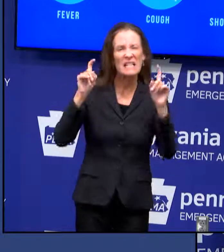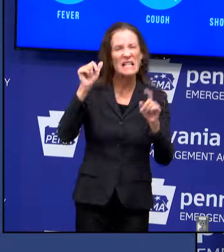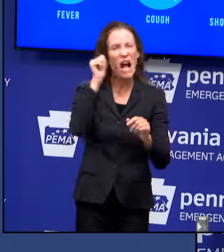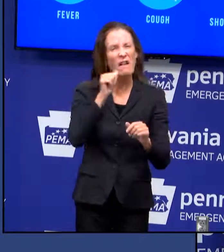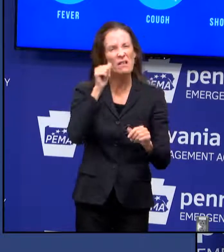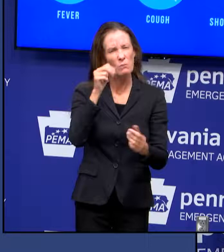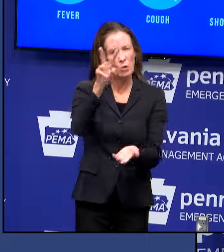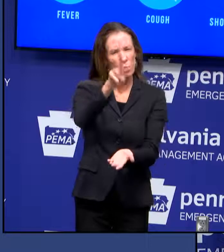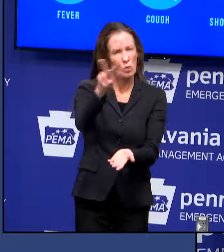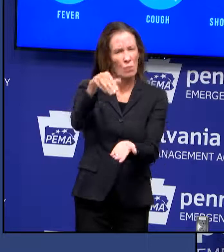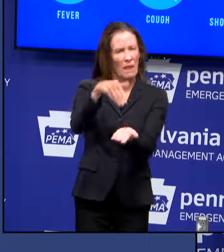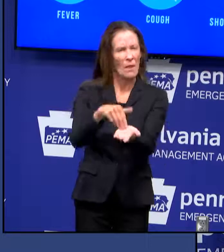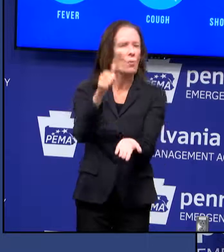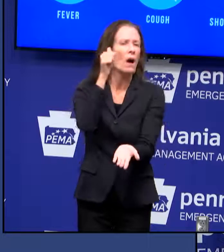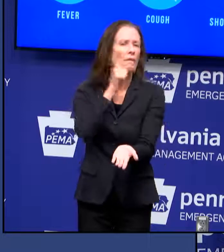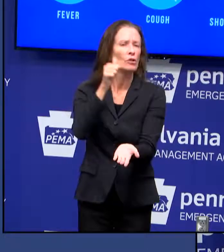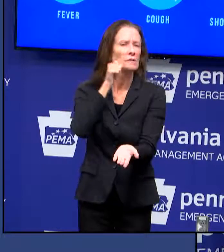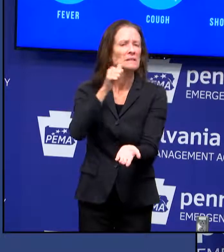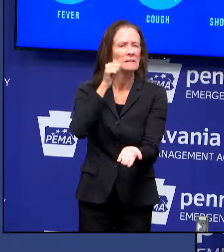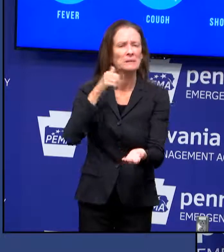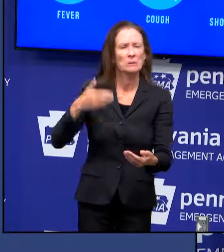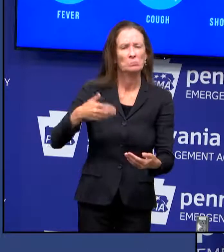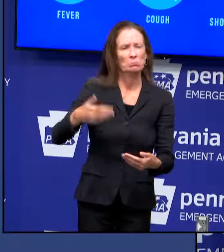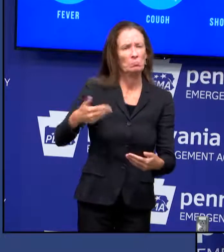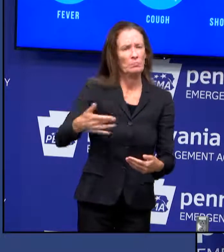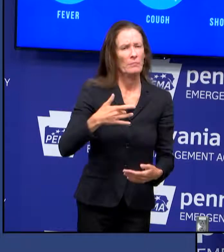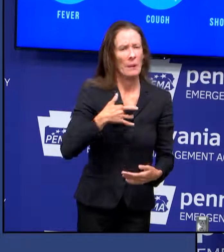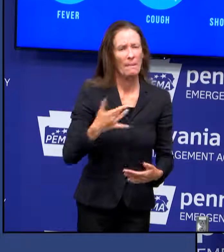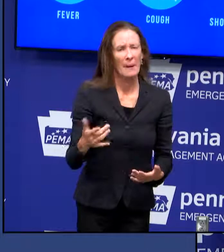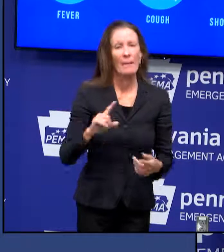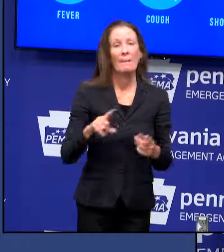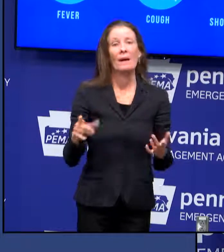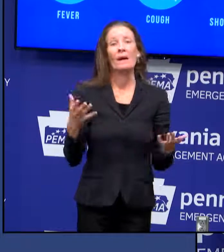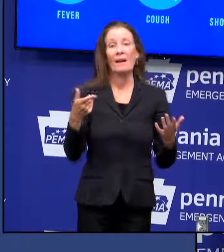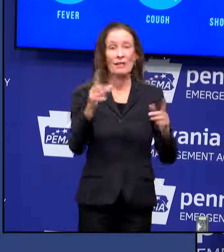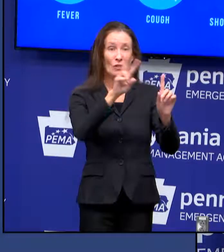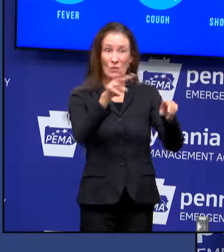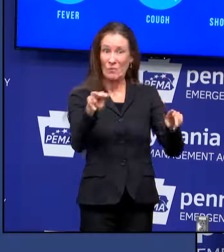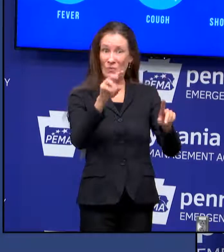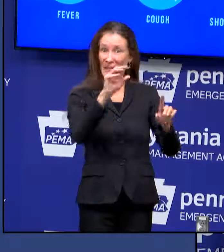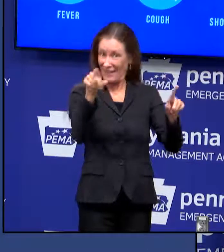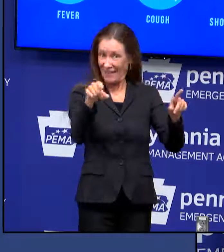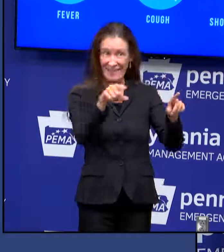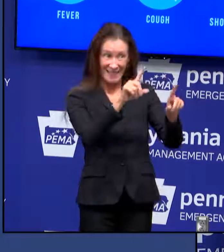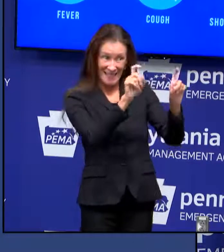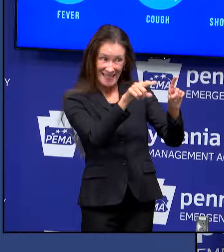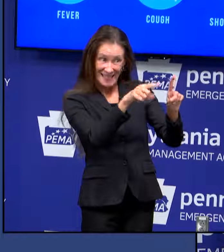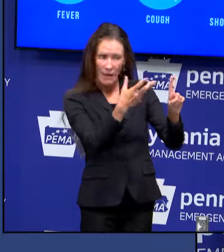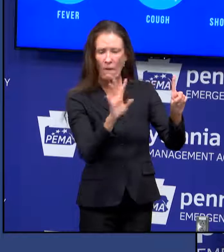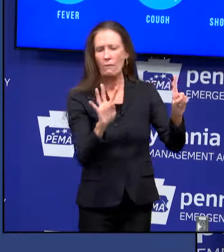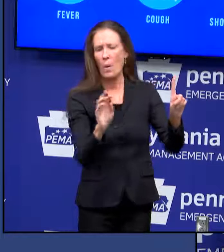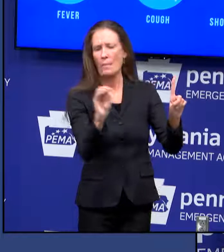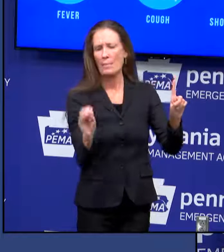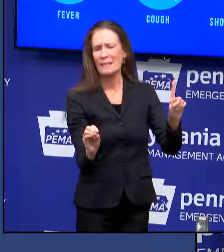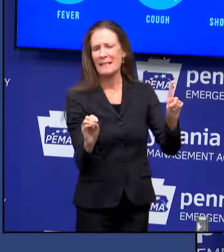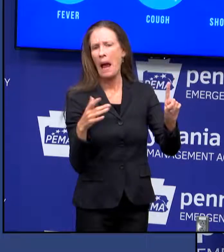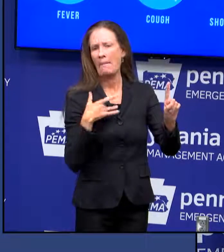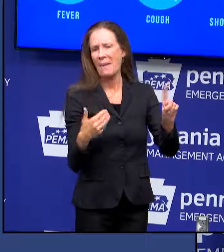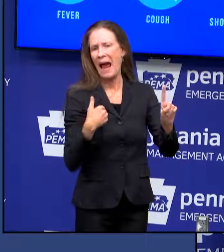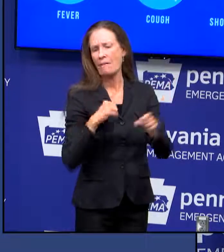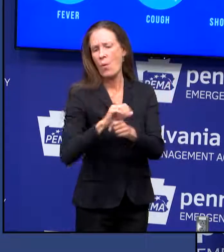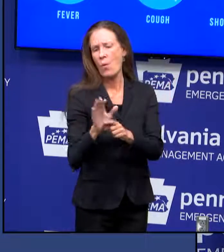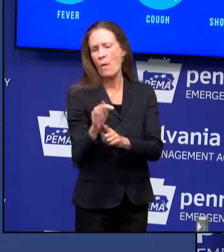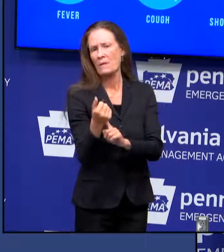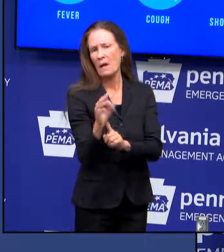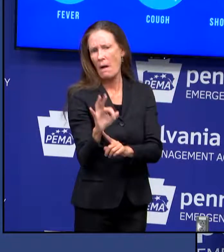approximately 4% or more of the population each month. If you need to be tested for COVID-19, there is